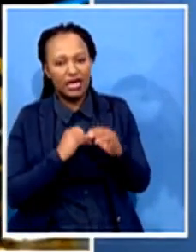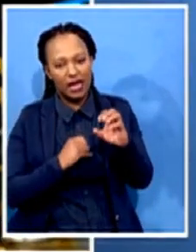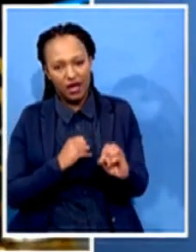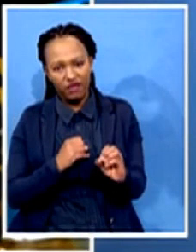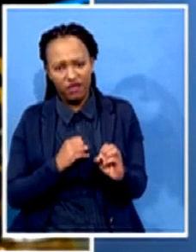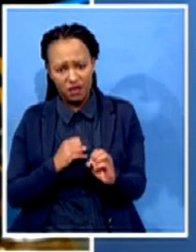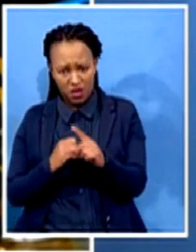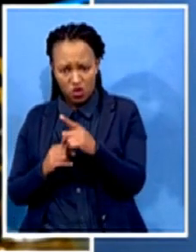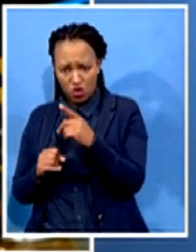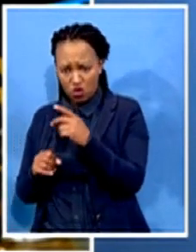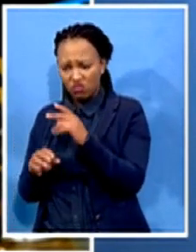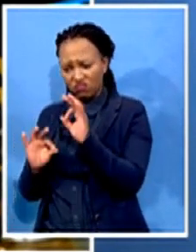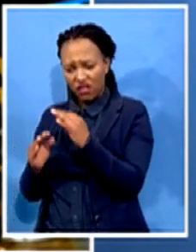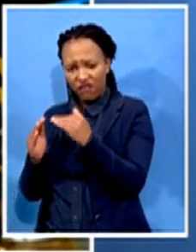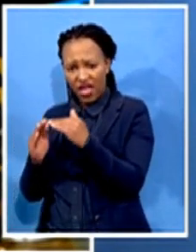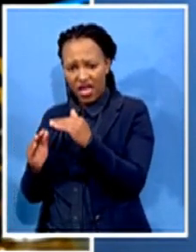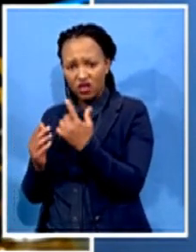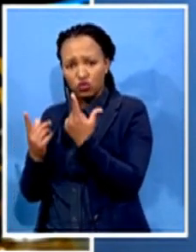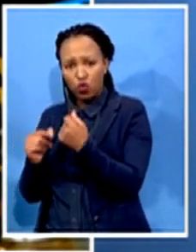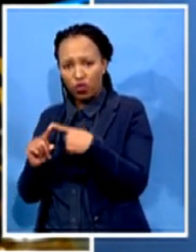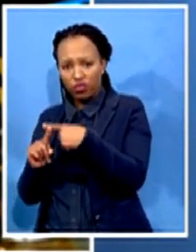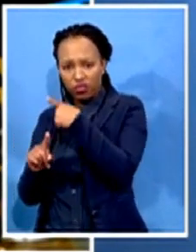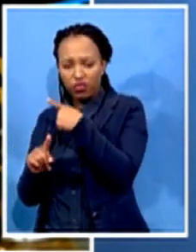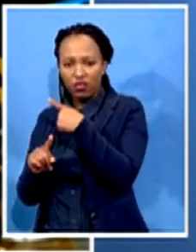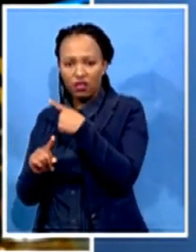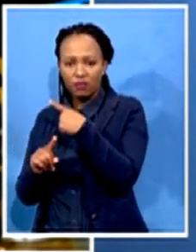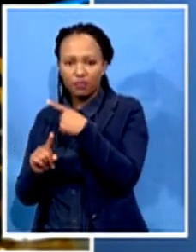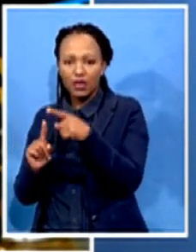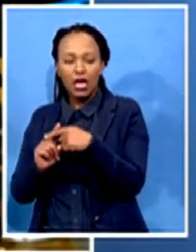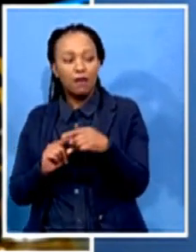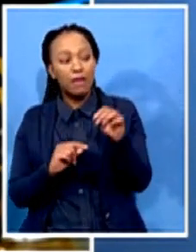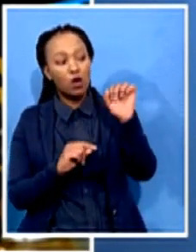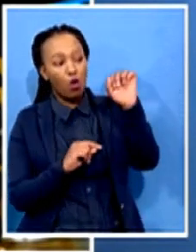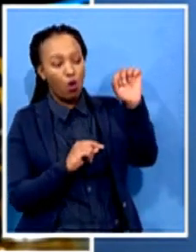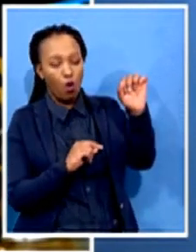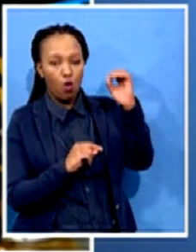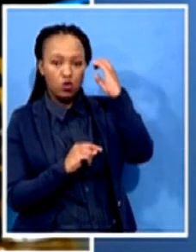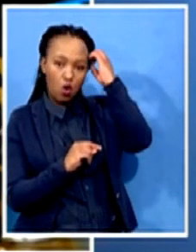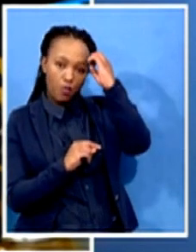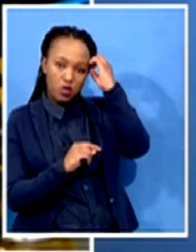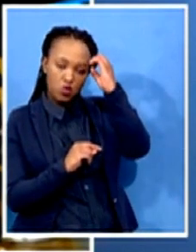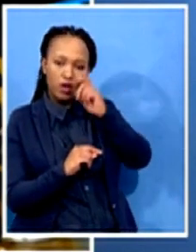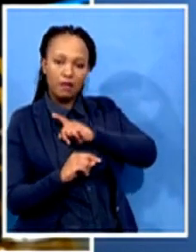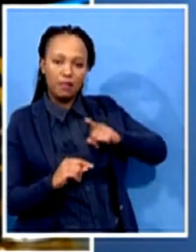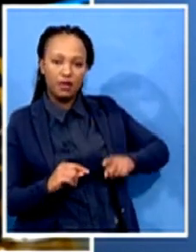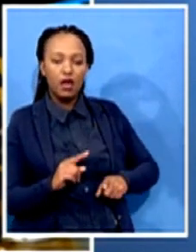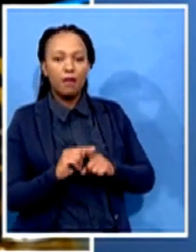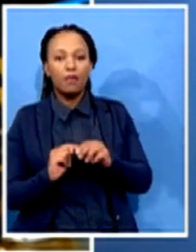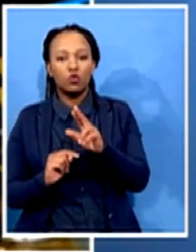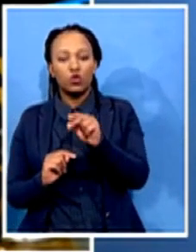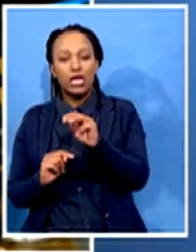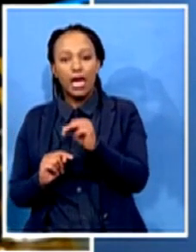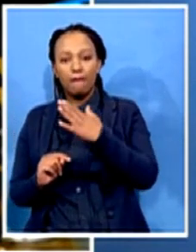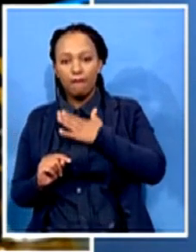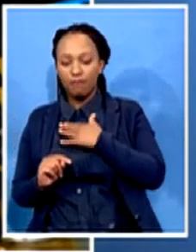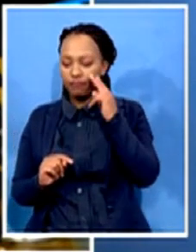That is his own opinion. I've just given you the UDM's point of view. She doesn't deserve